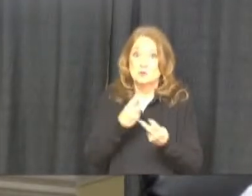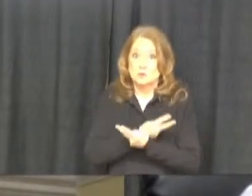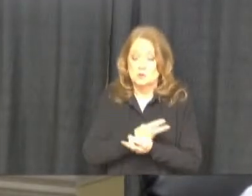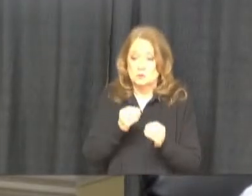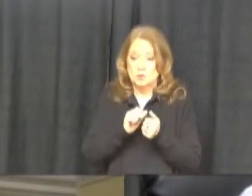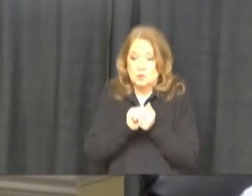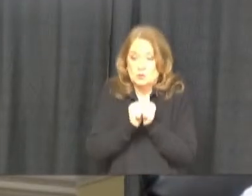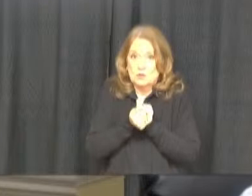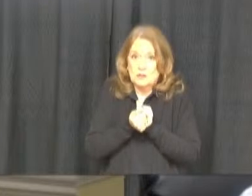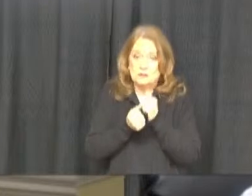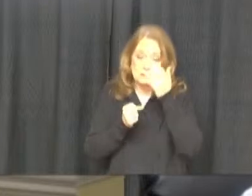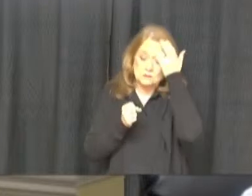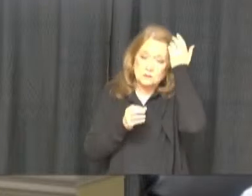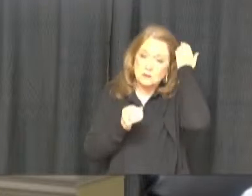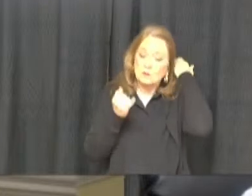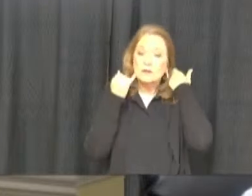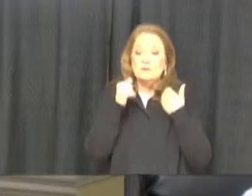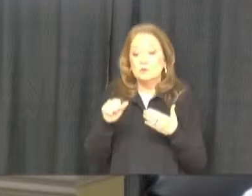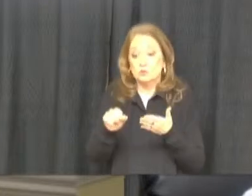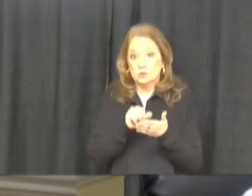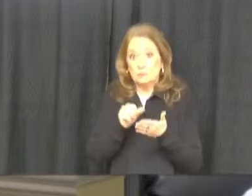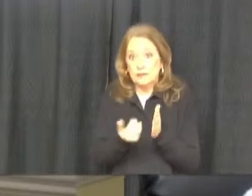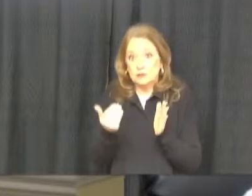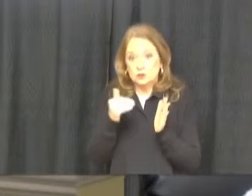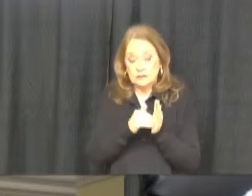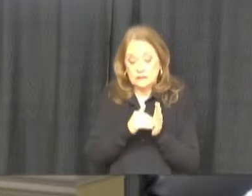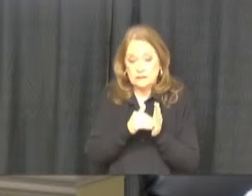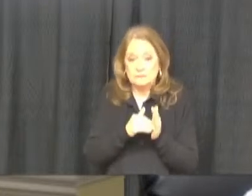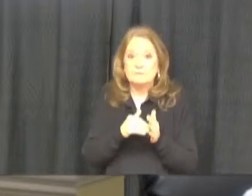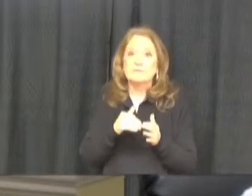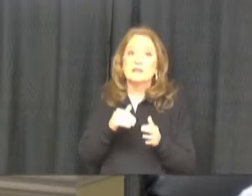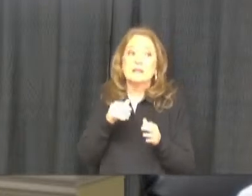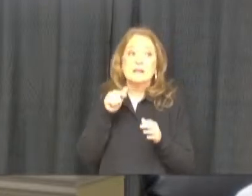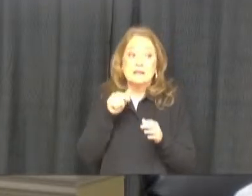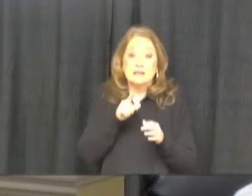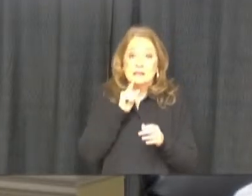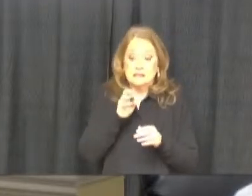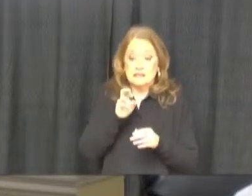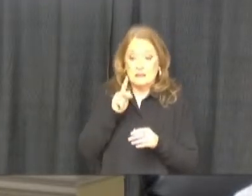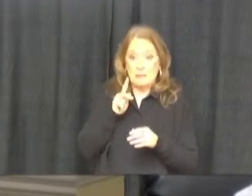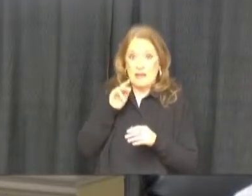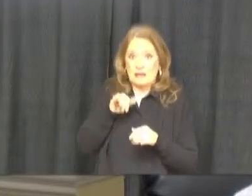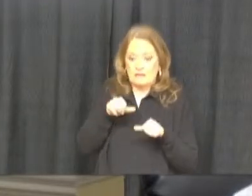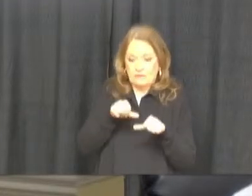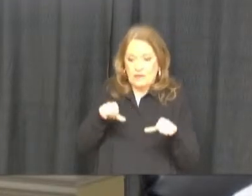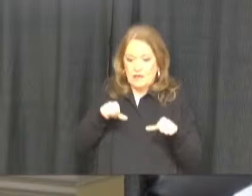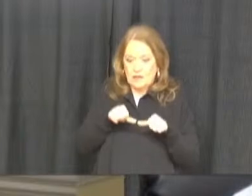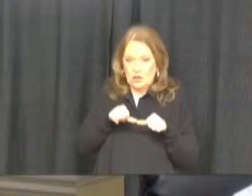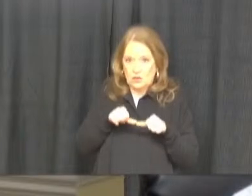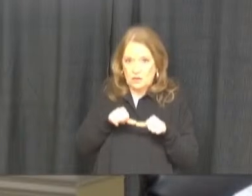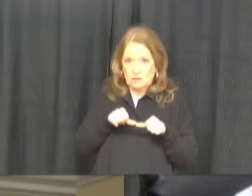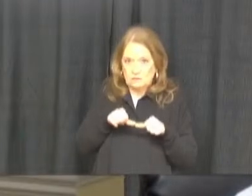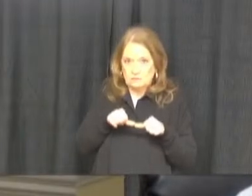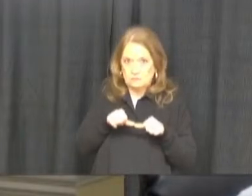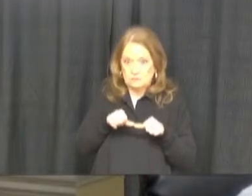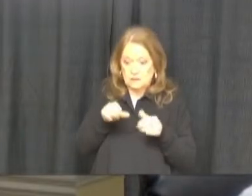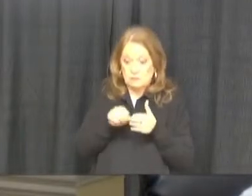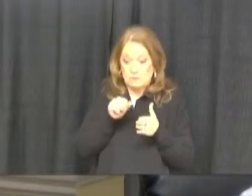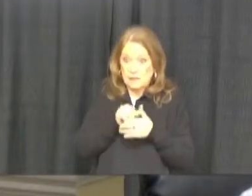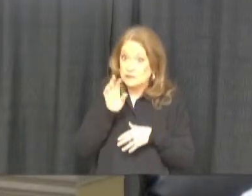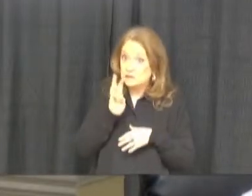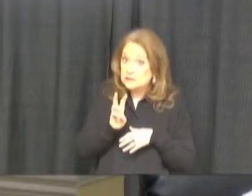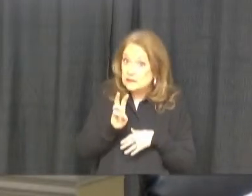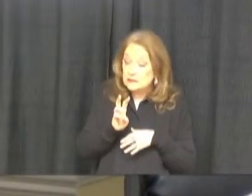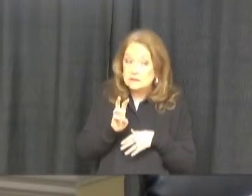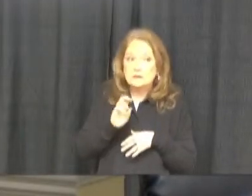compacted. If you turn the page, this is again the back side of that area. You go to page 6.